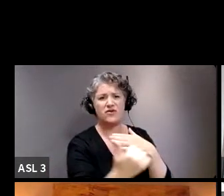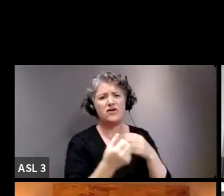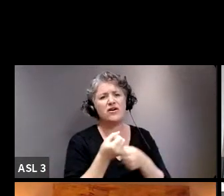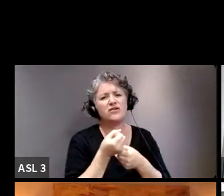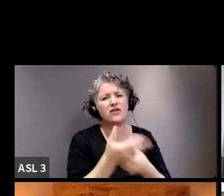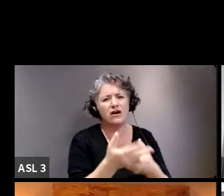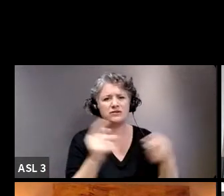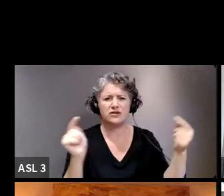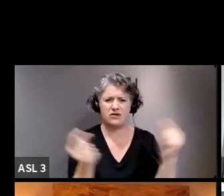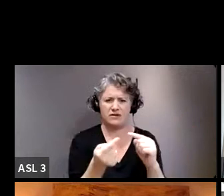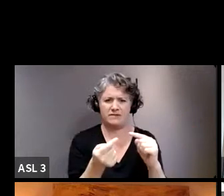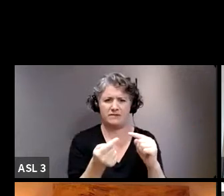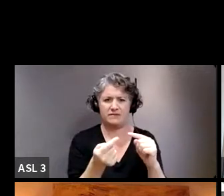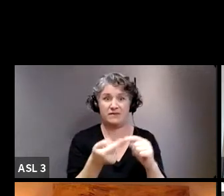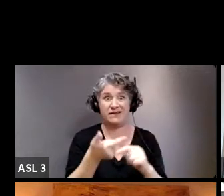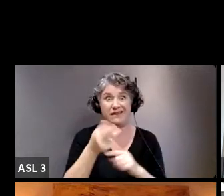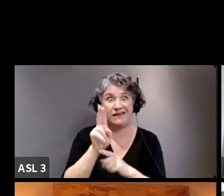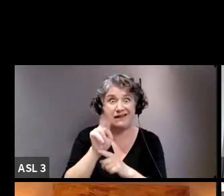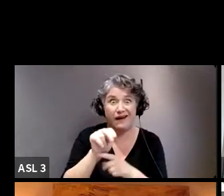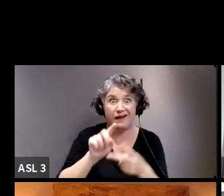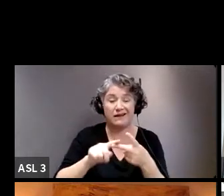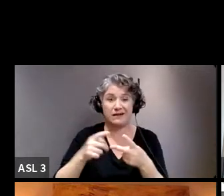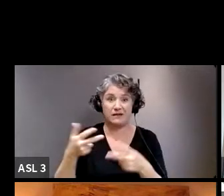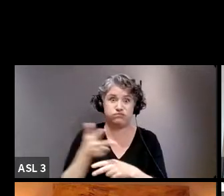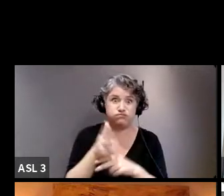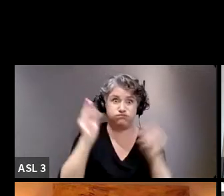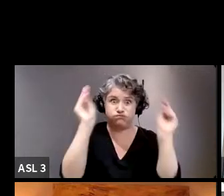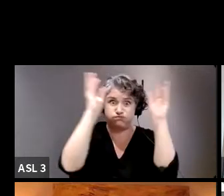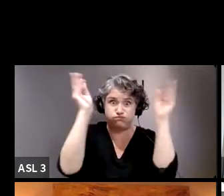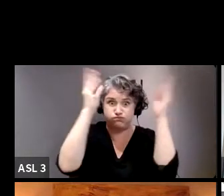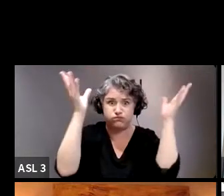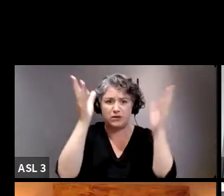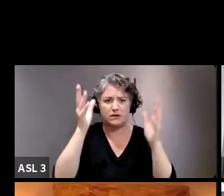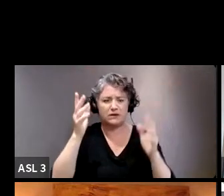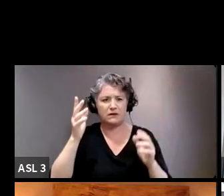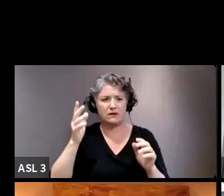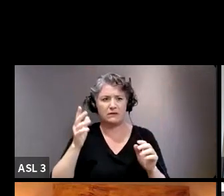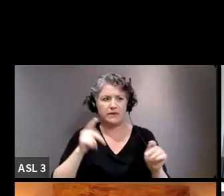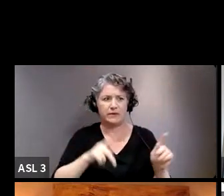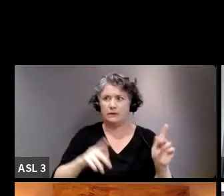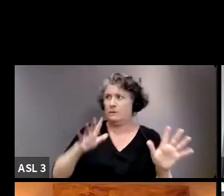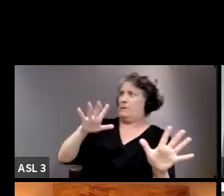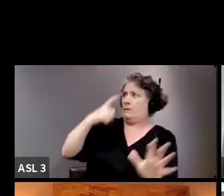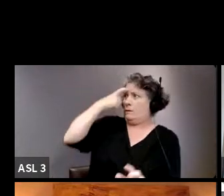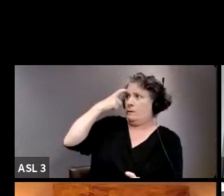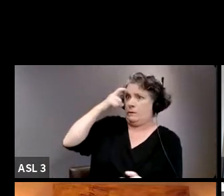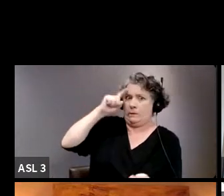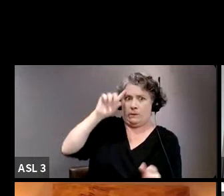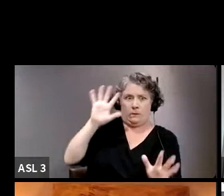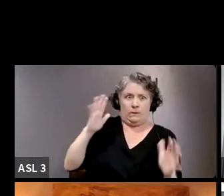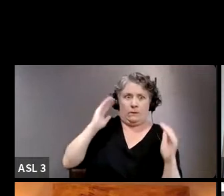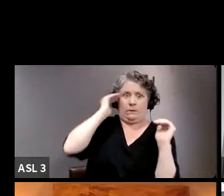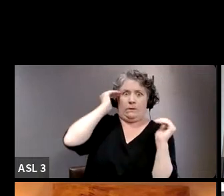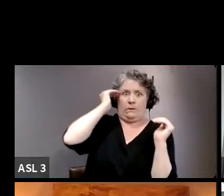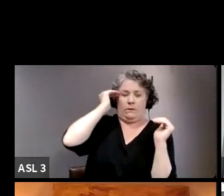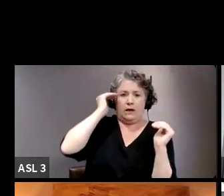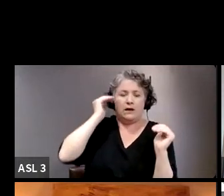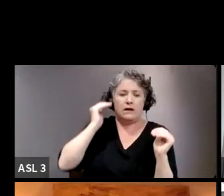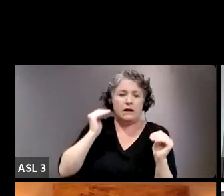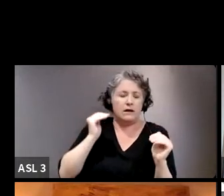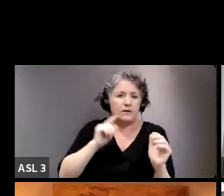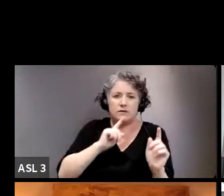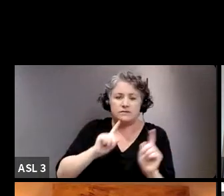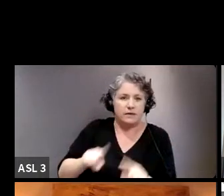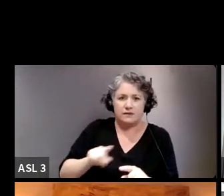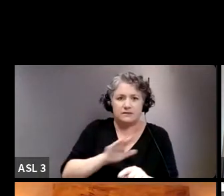vehicles like that just aren't like it it's a trauma response for a lot of people and it's not like i